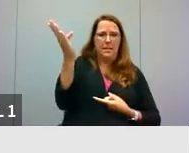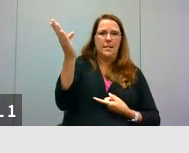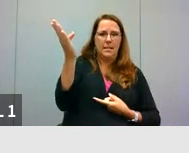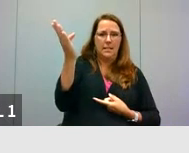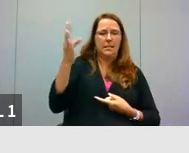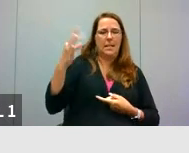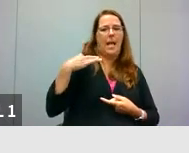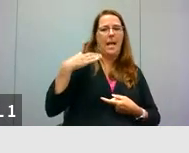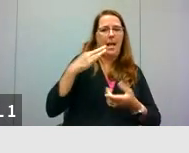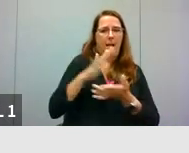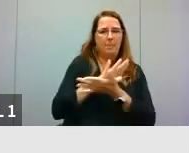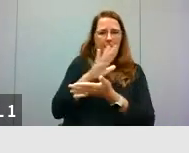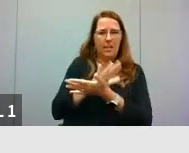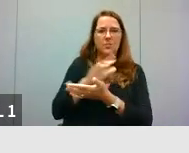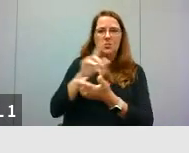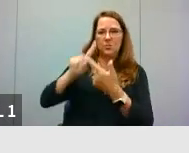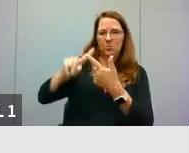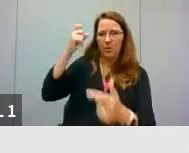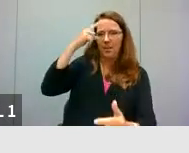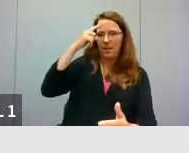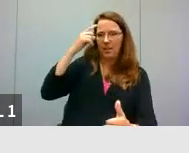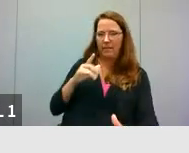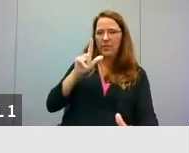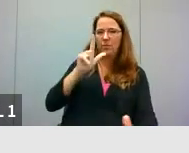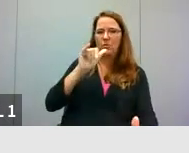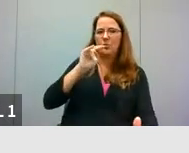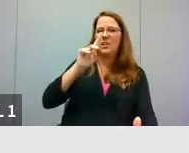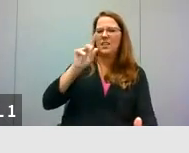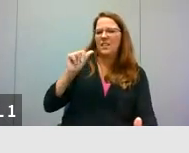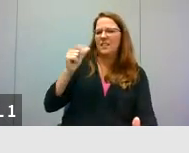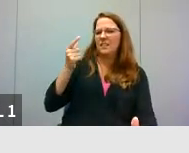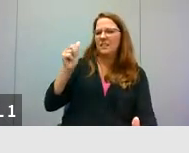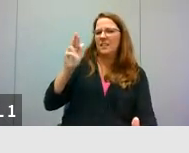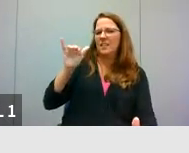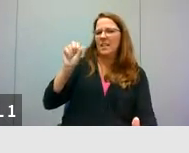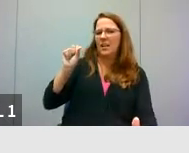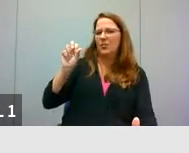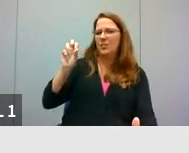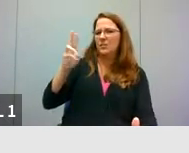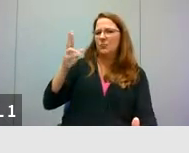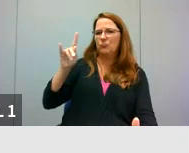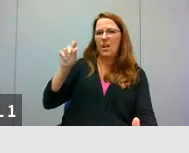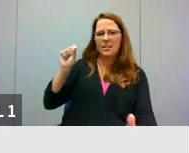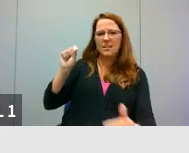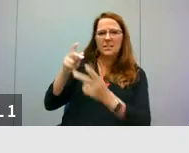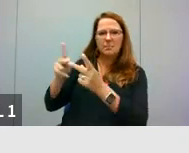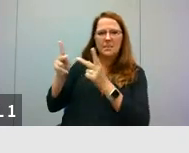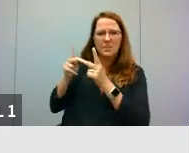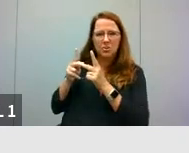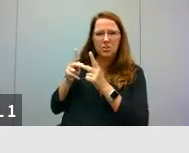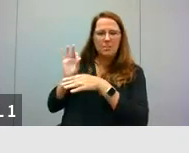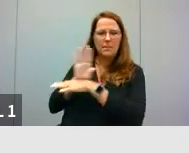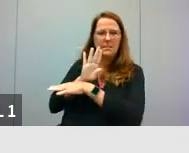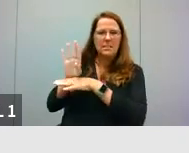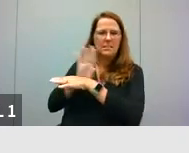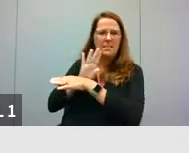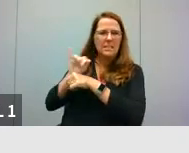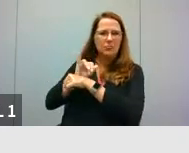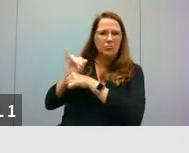application to take over Linda Garris Bright's position from the business, labor, and industry side, and that